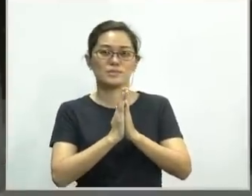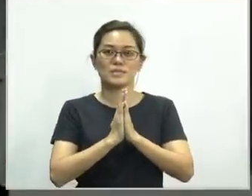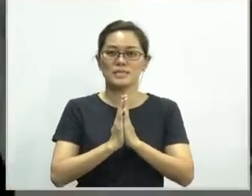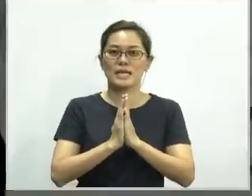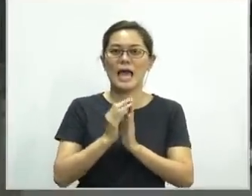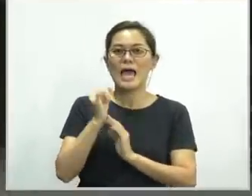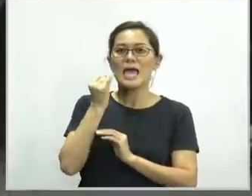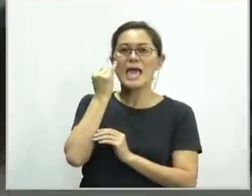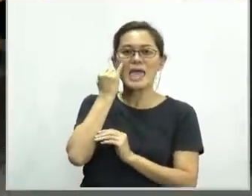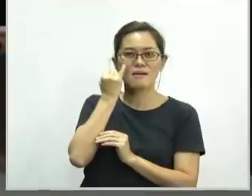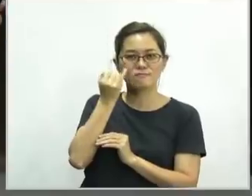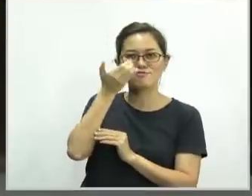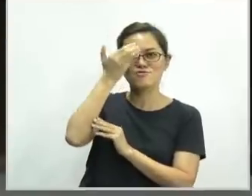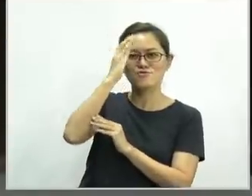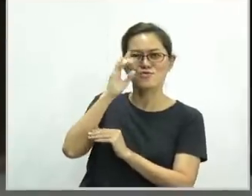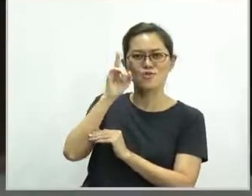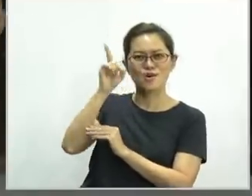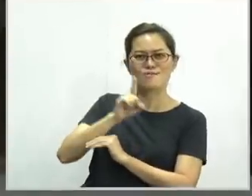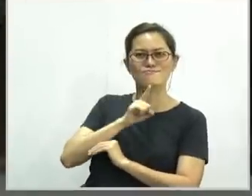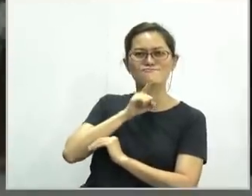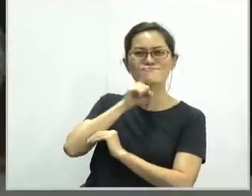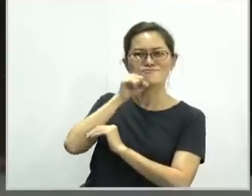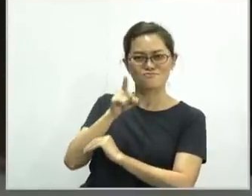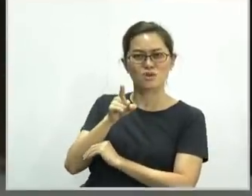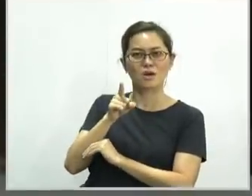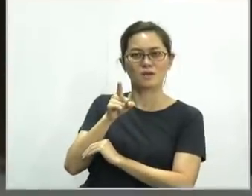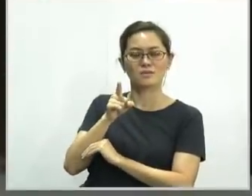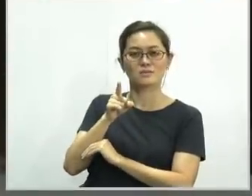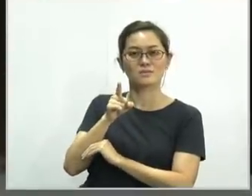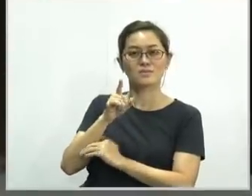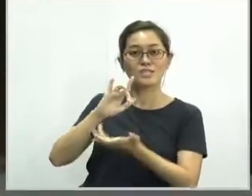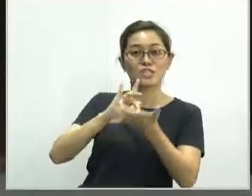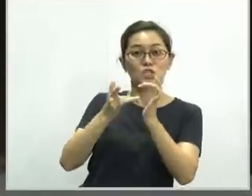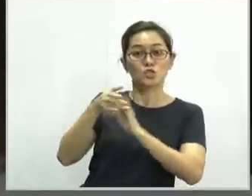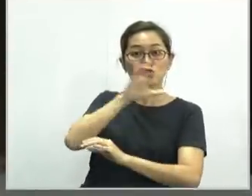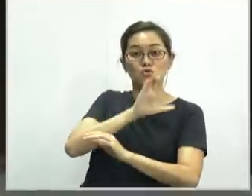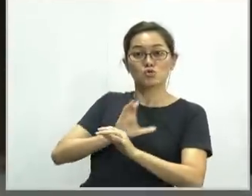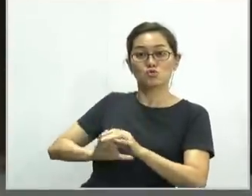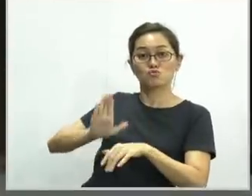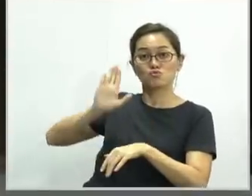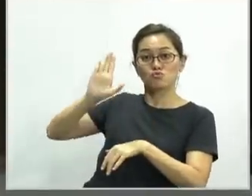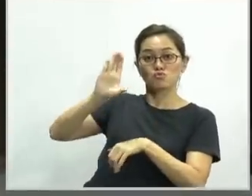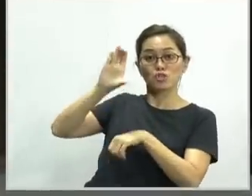And if God is real, as the Church of Jesus Christ proclaims He is,